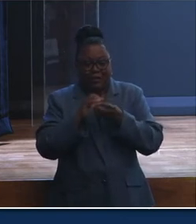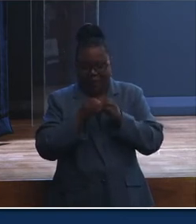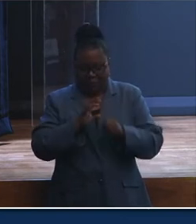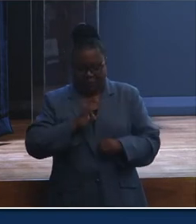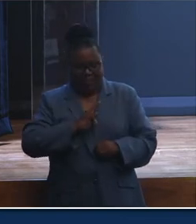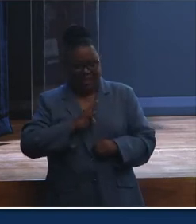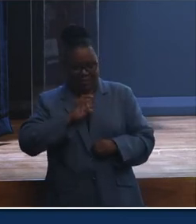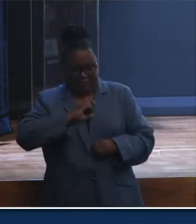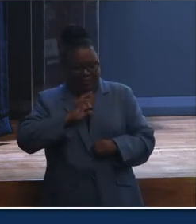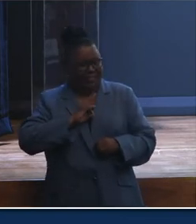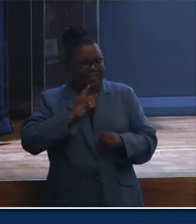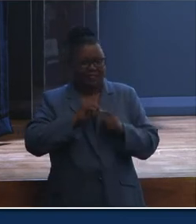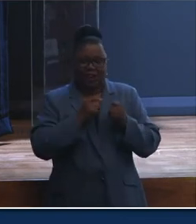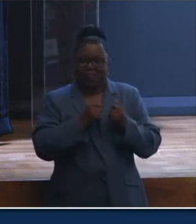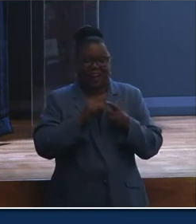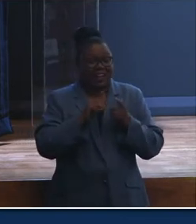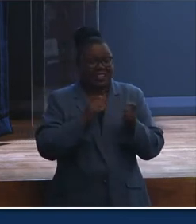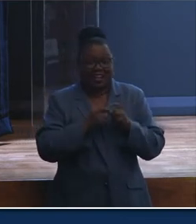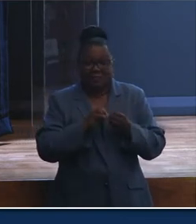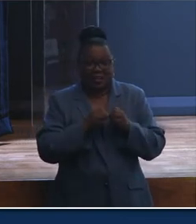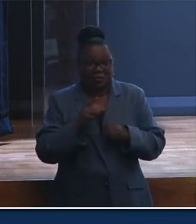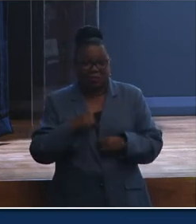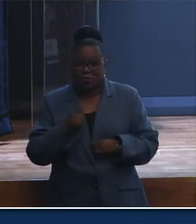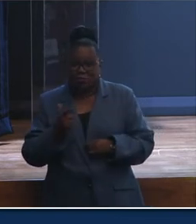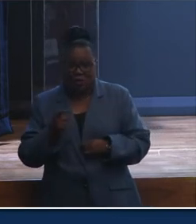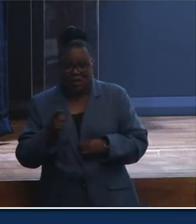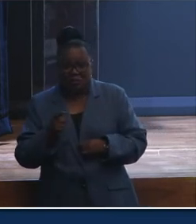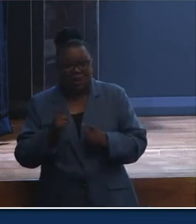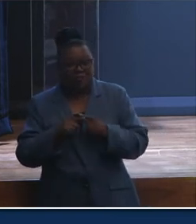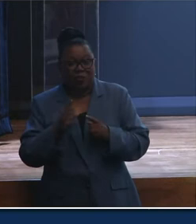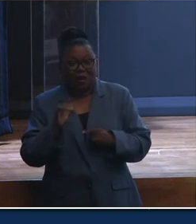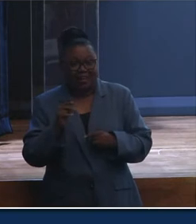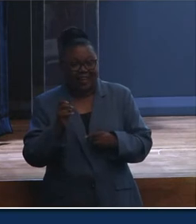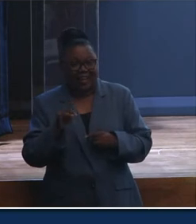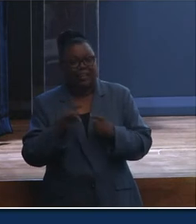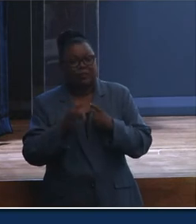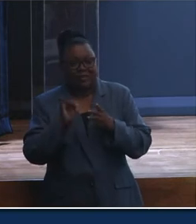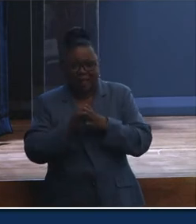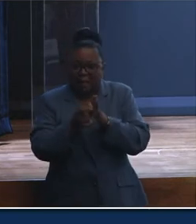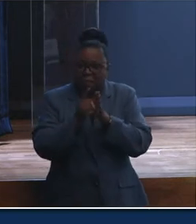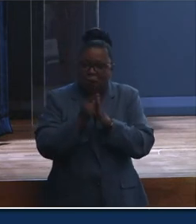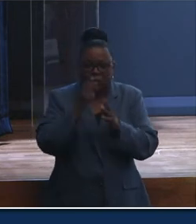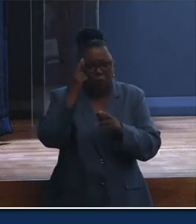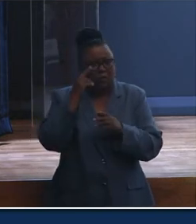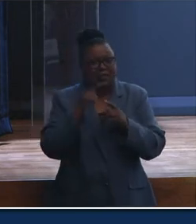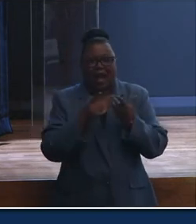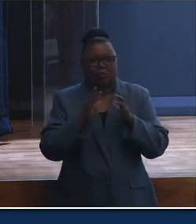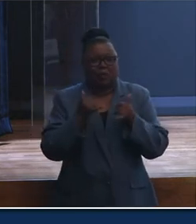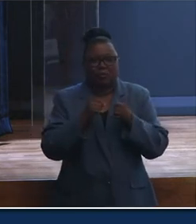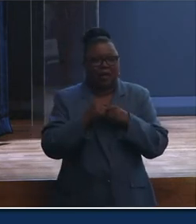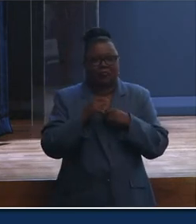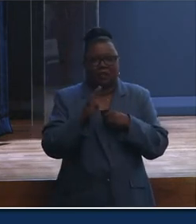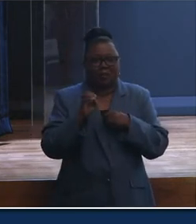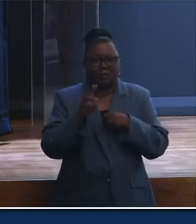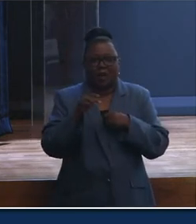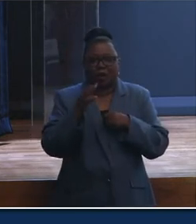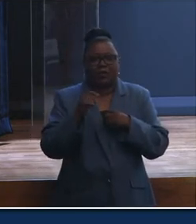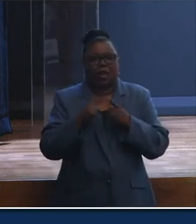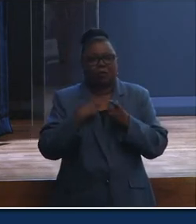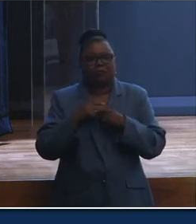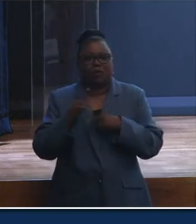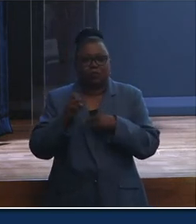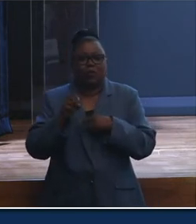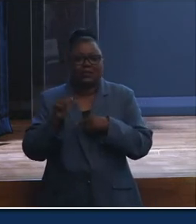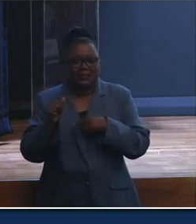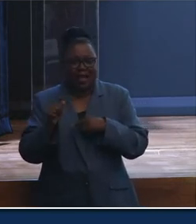was number 7 for everything. While I didn't change my number to 21 for Cammy, it was that moment that I realized I don't want to play for the Blackhawks. I want to play for Team